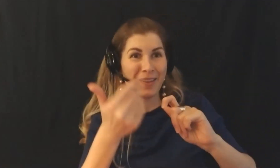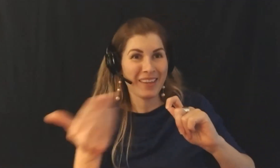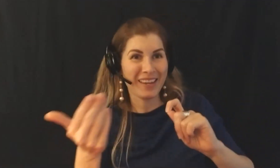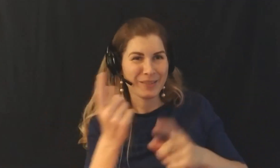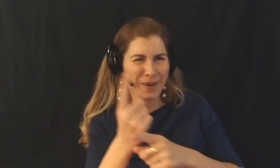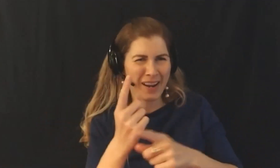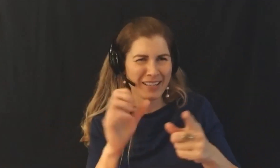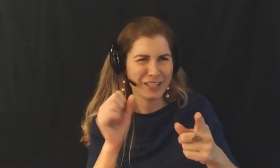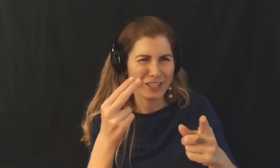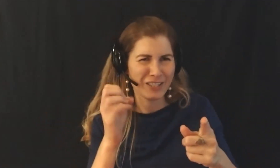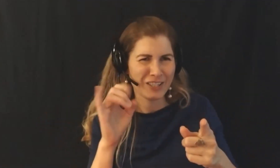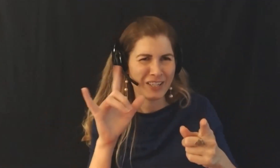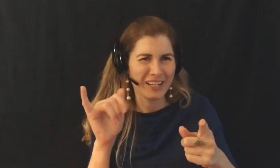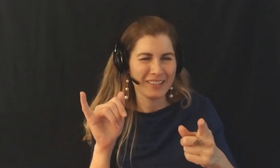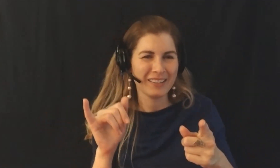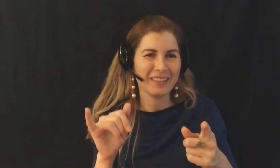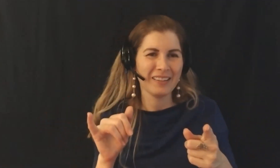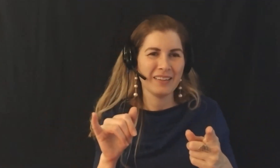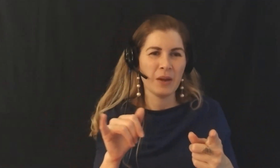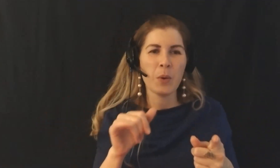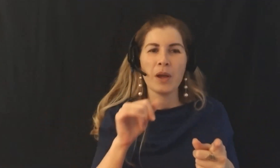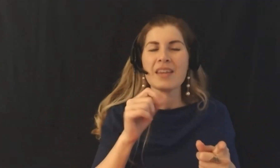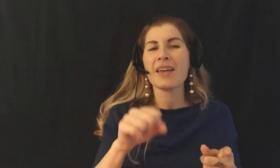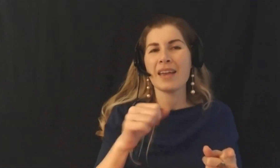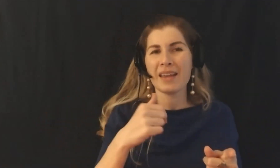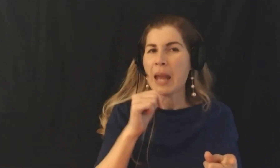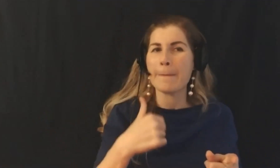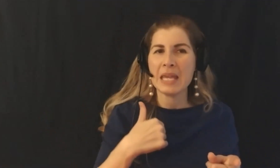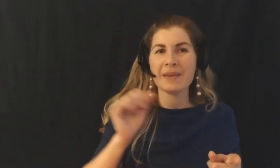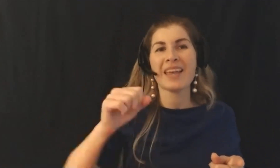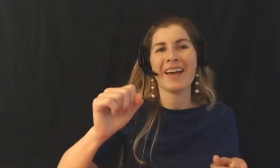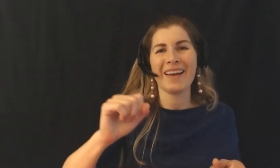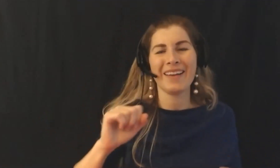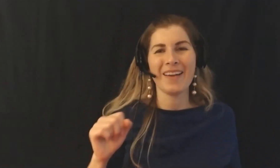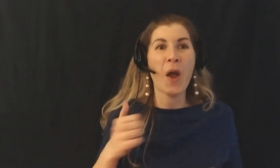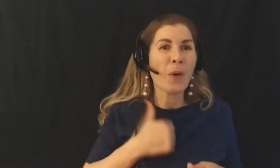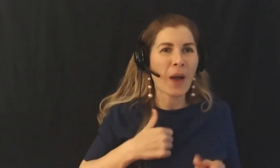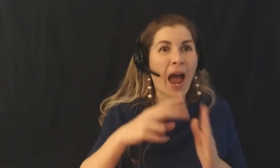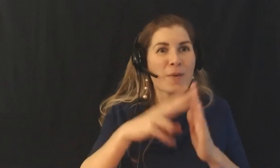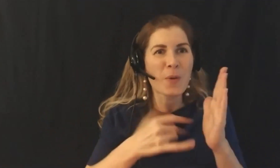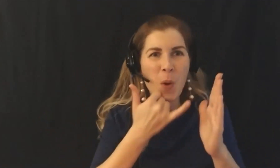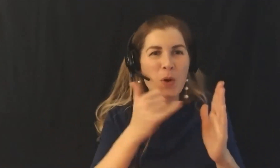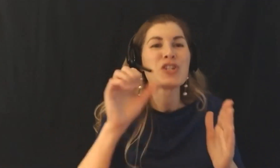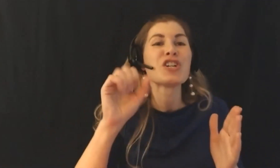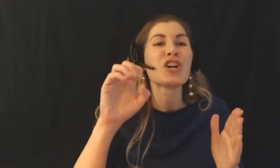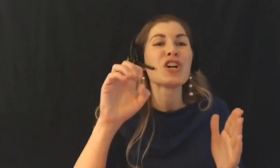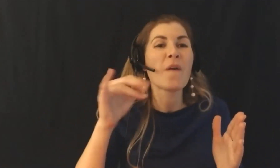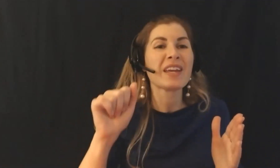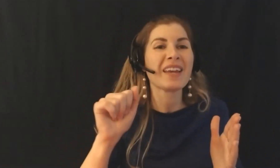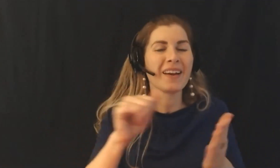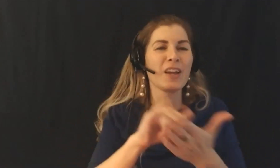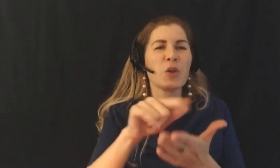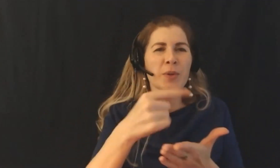Sheila? I think not me, but yes, I'm sorry. Oh, sorry, I read the wrong. Sophia, this is not a